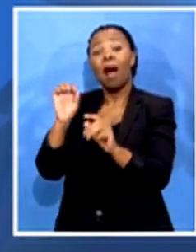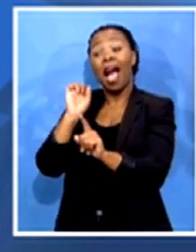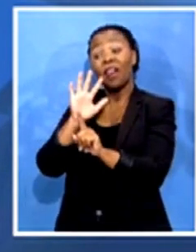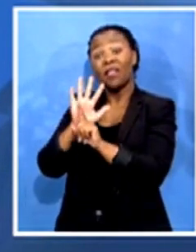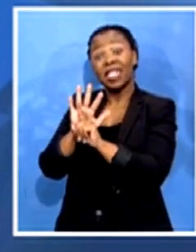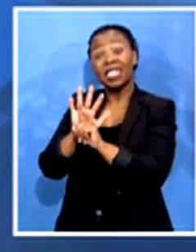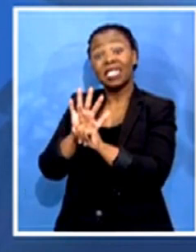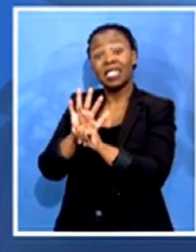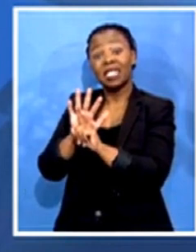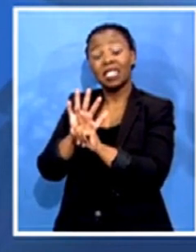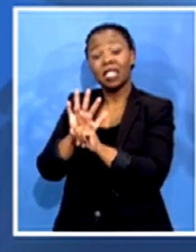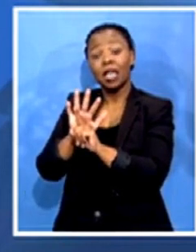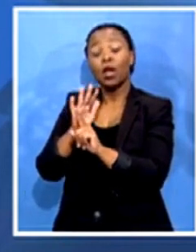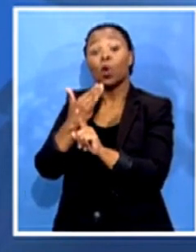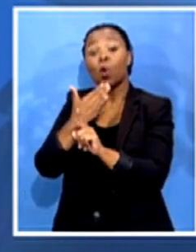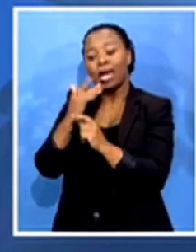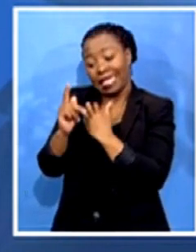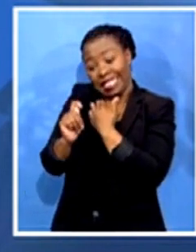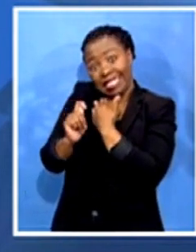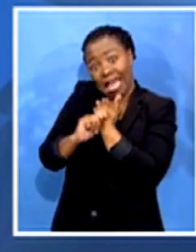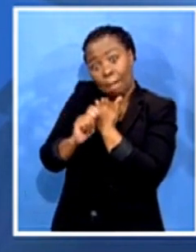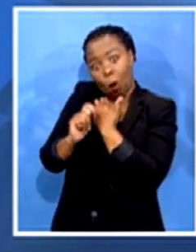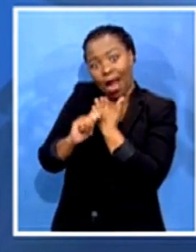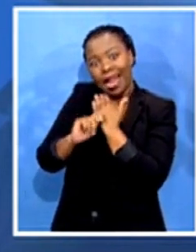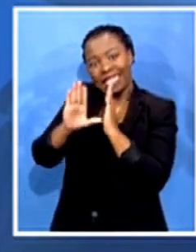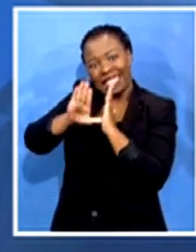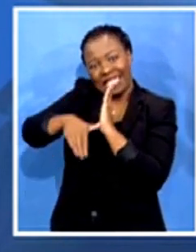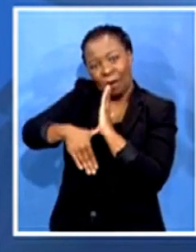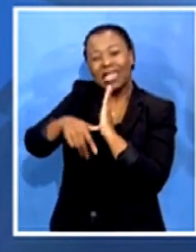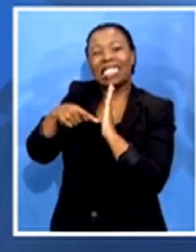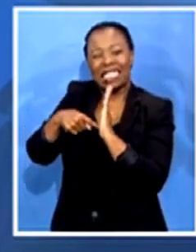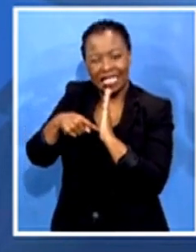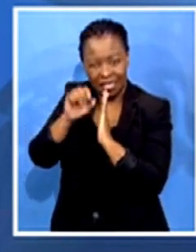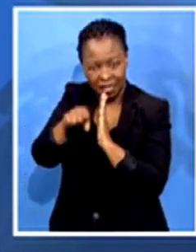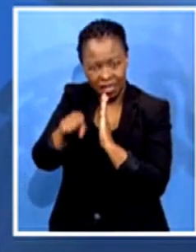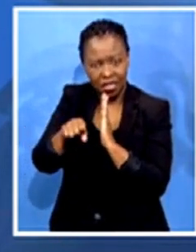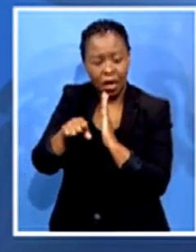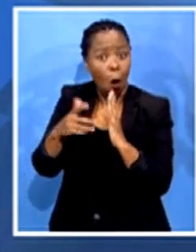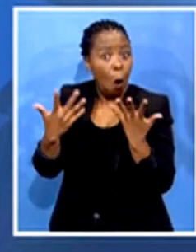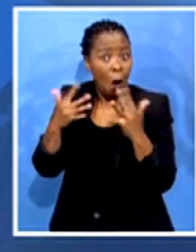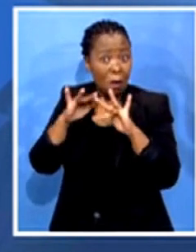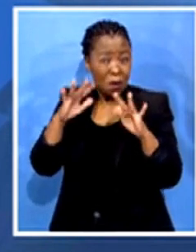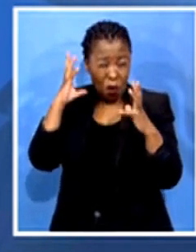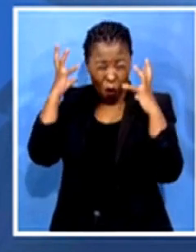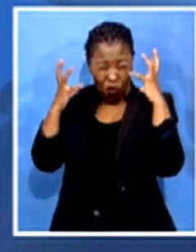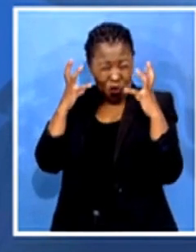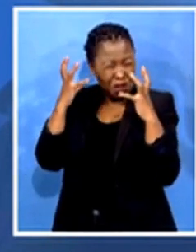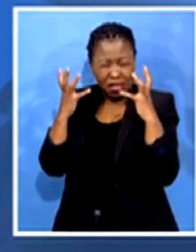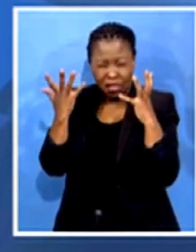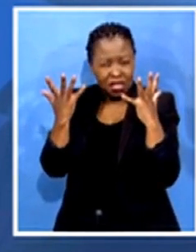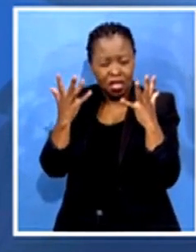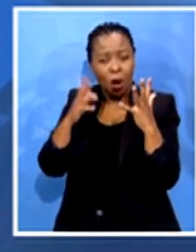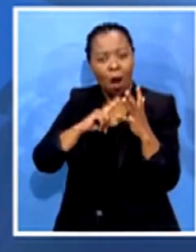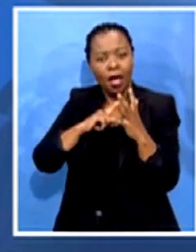persons. Therefore, not unless people got confused because it was extended for a year that they thought they